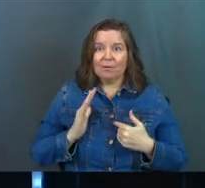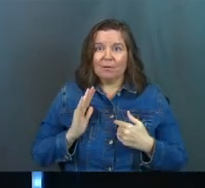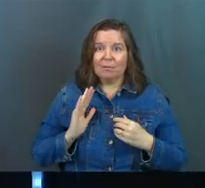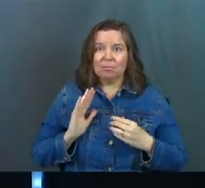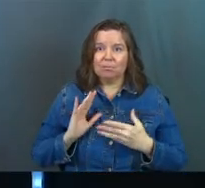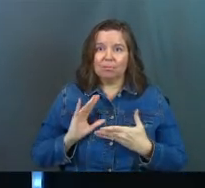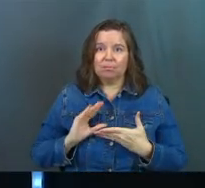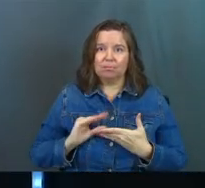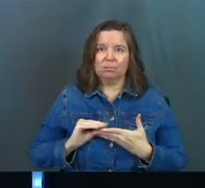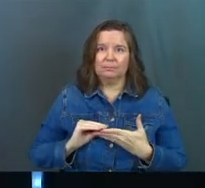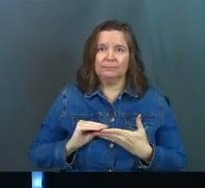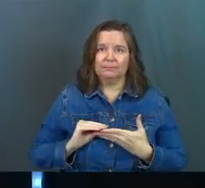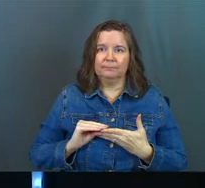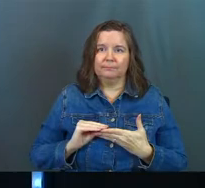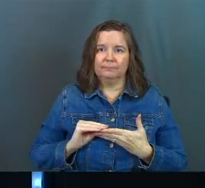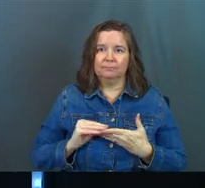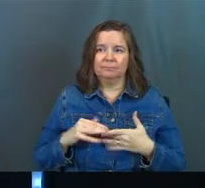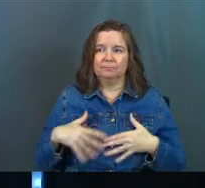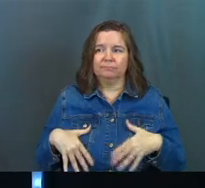become partners,